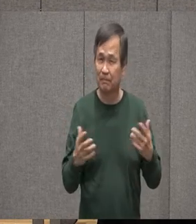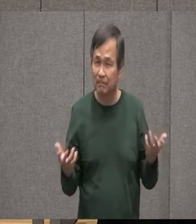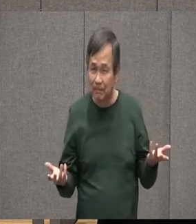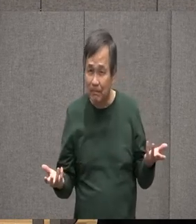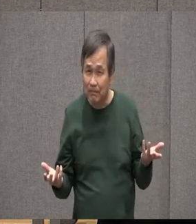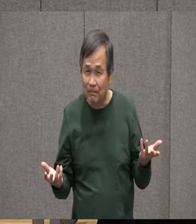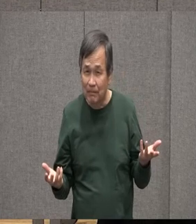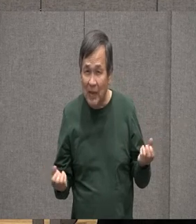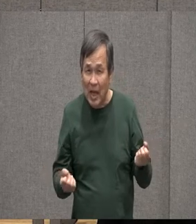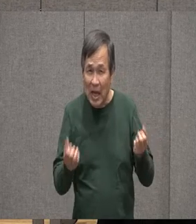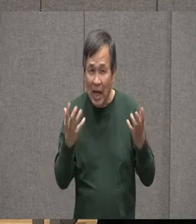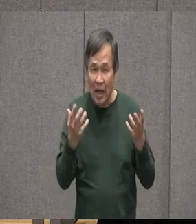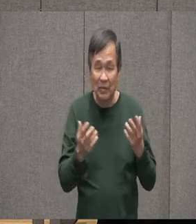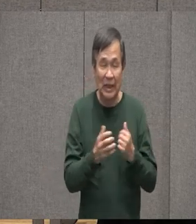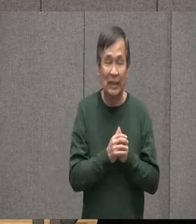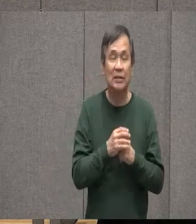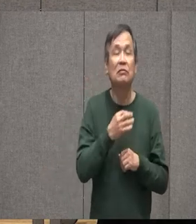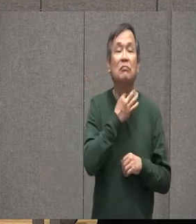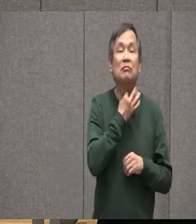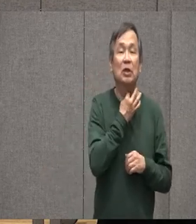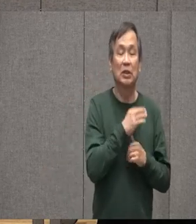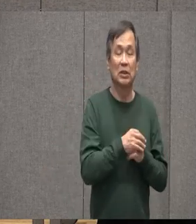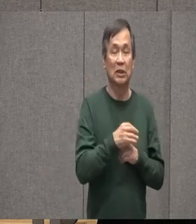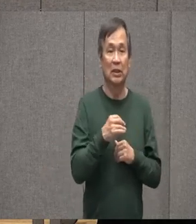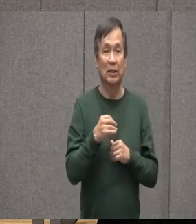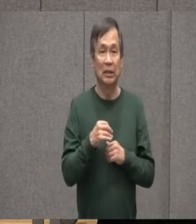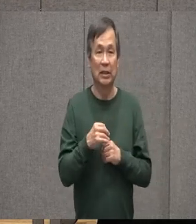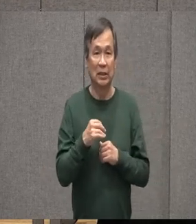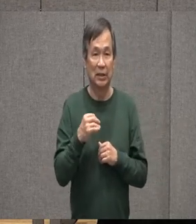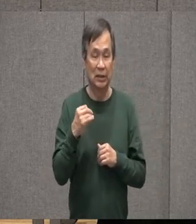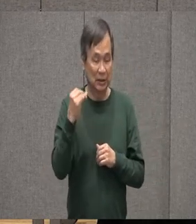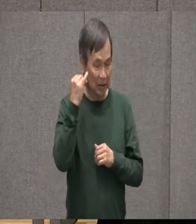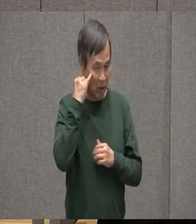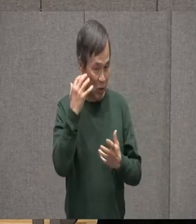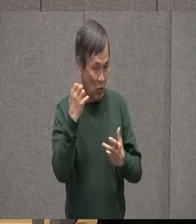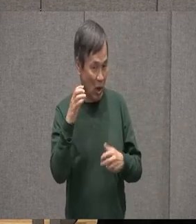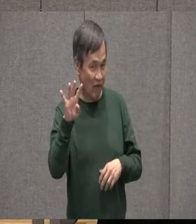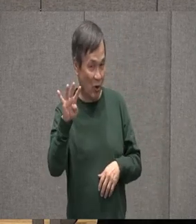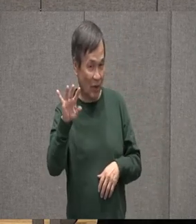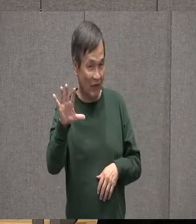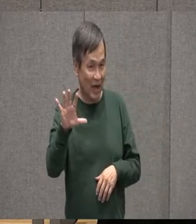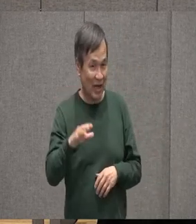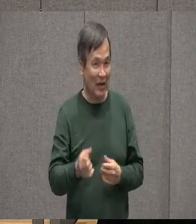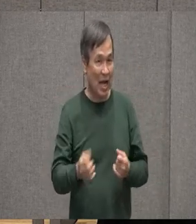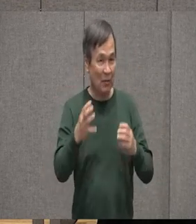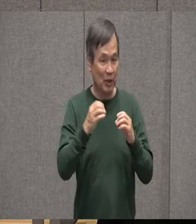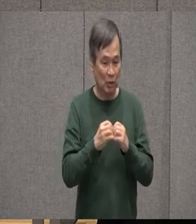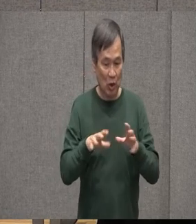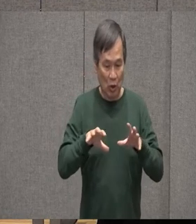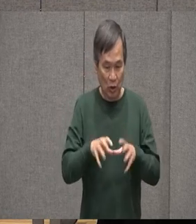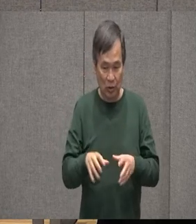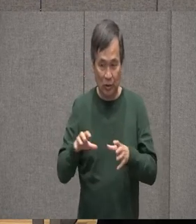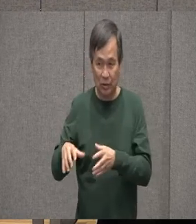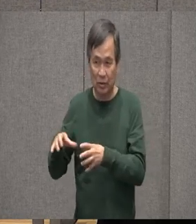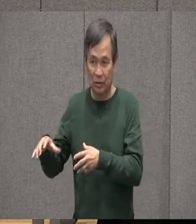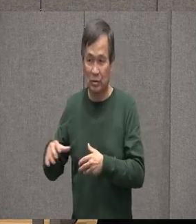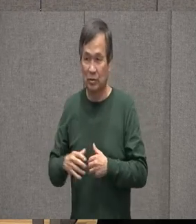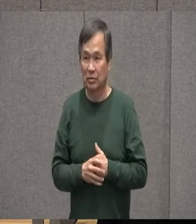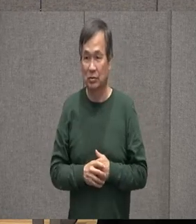How many more groups would need to arrive for us to reach 45. This is a special kind of